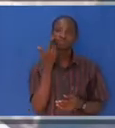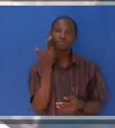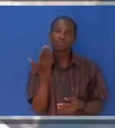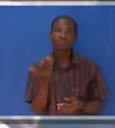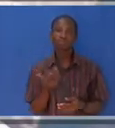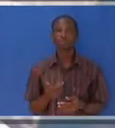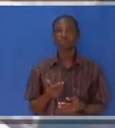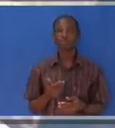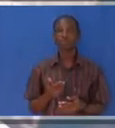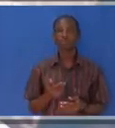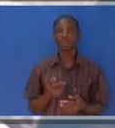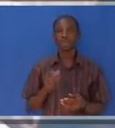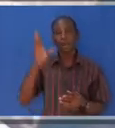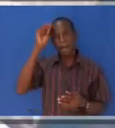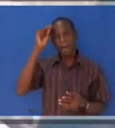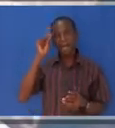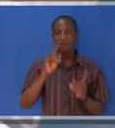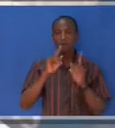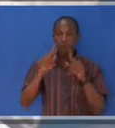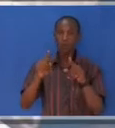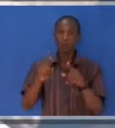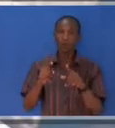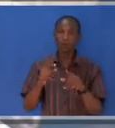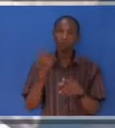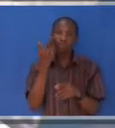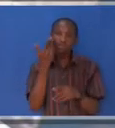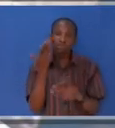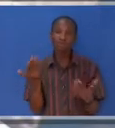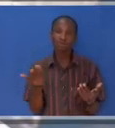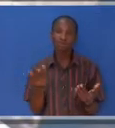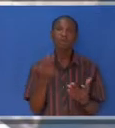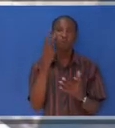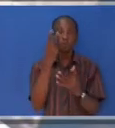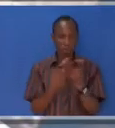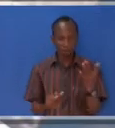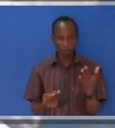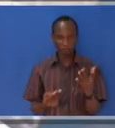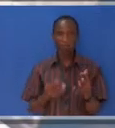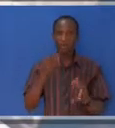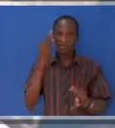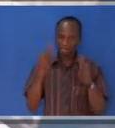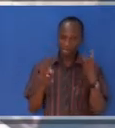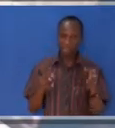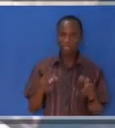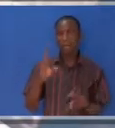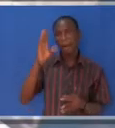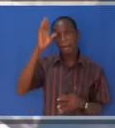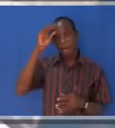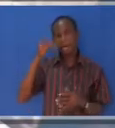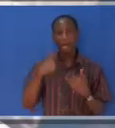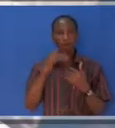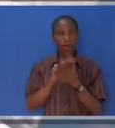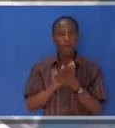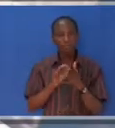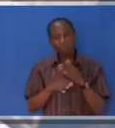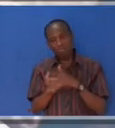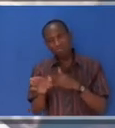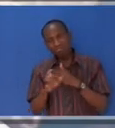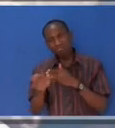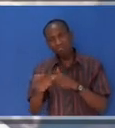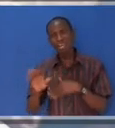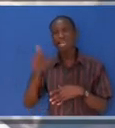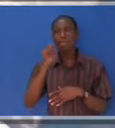tuutuufoɔ ne mmarima ɛkɔhɔ ne wɔn kɔbɔ saa abira no mmarima ɔmo aware nso ɔmo firi wɔn yi akyi na